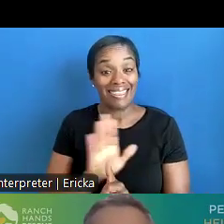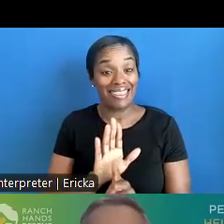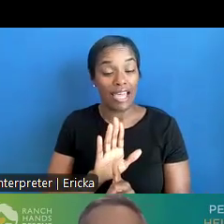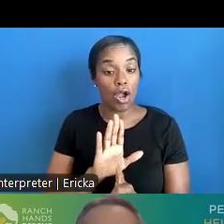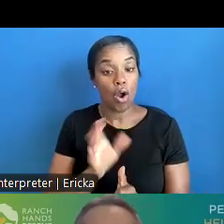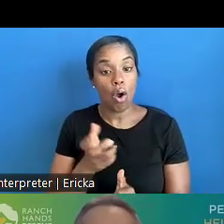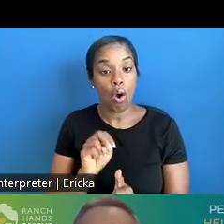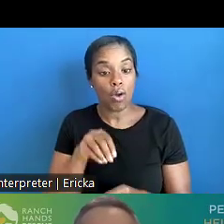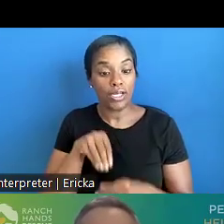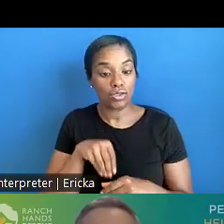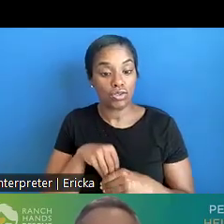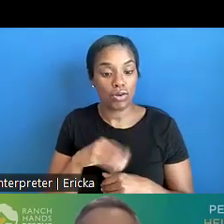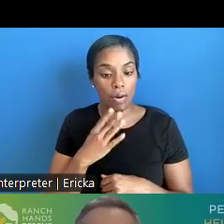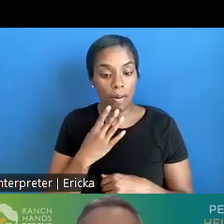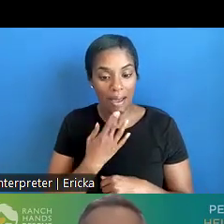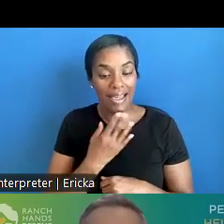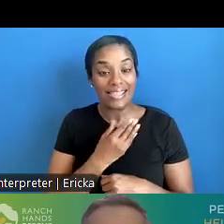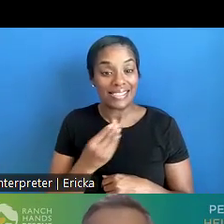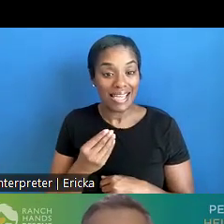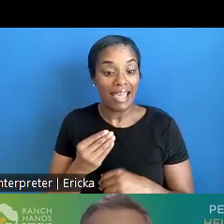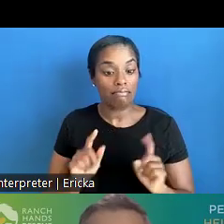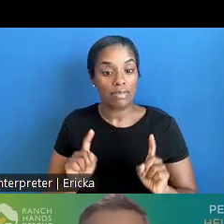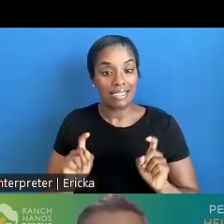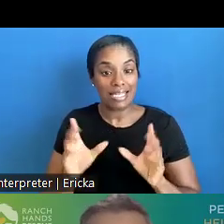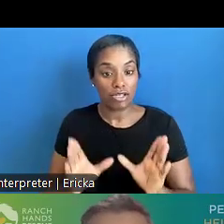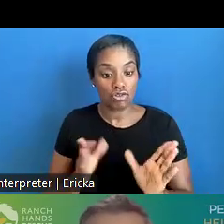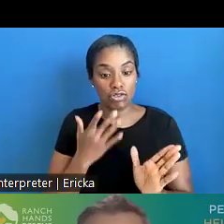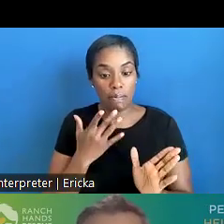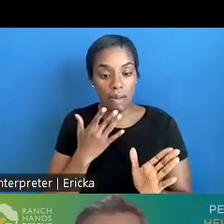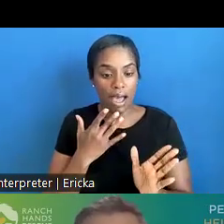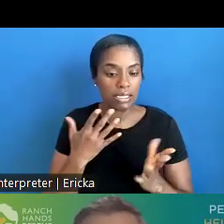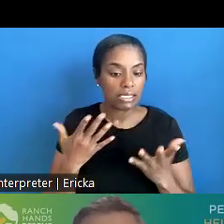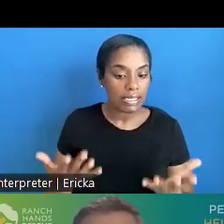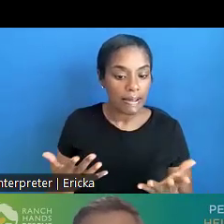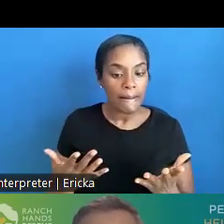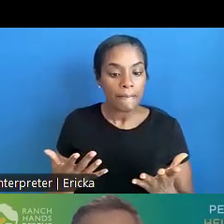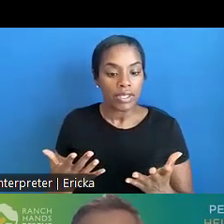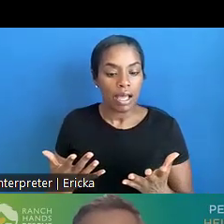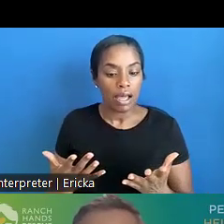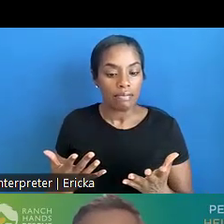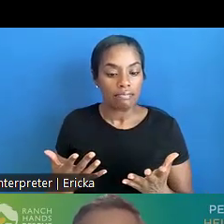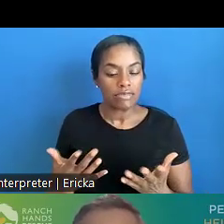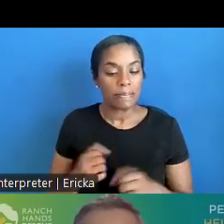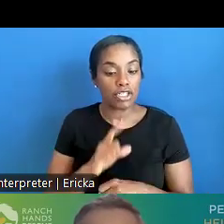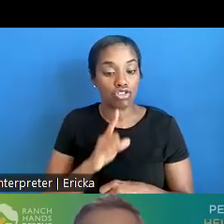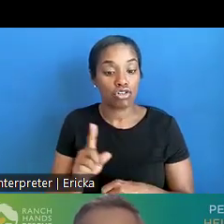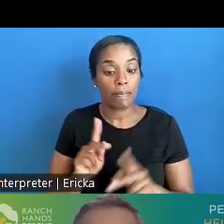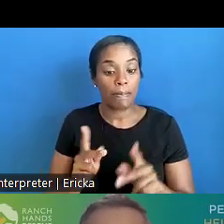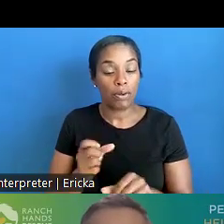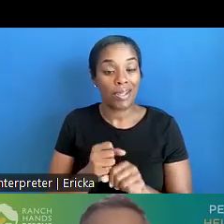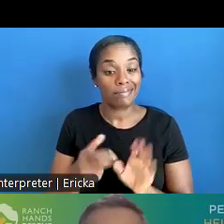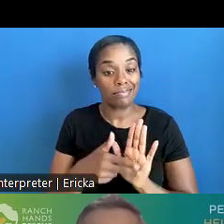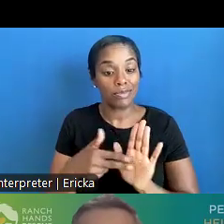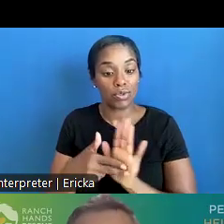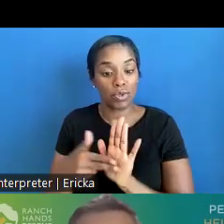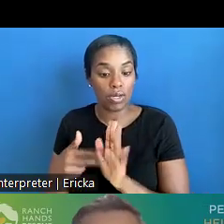bias? So that these individuals get properly coded to the right services or get properly recognized as a victim instead